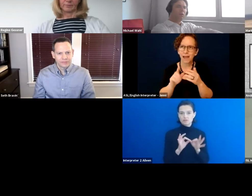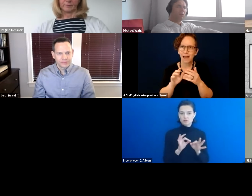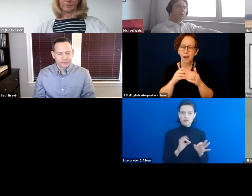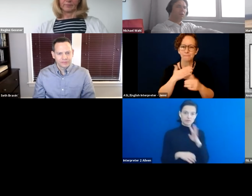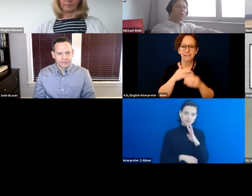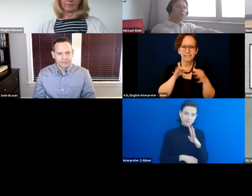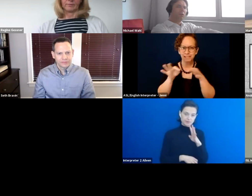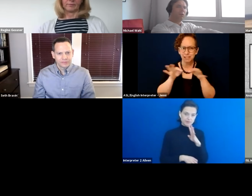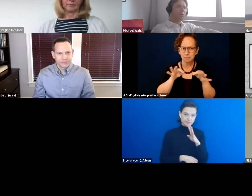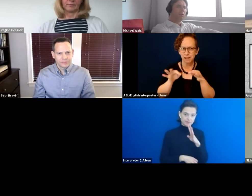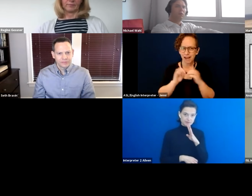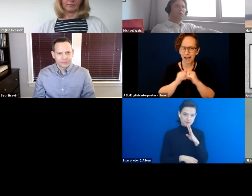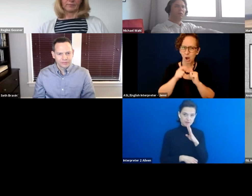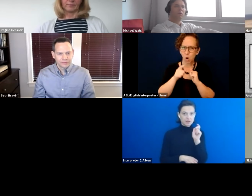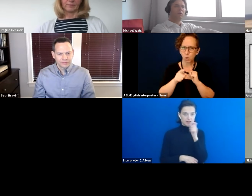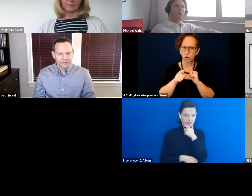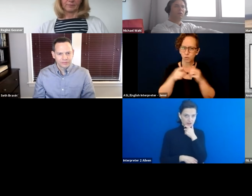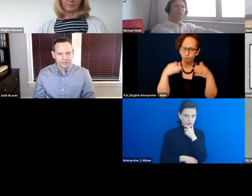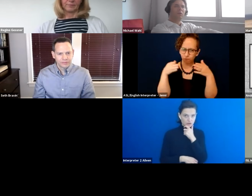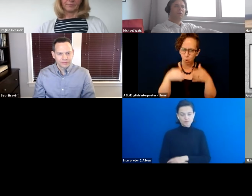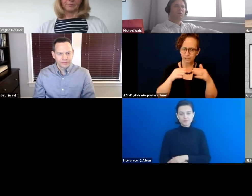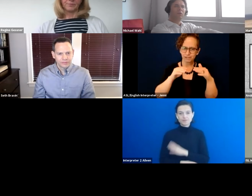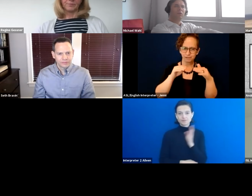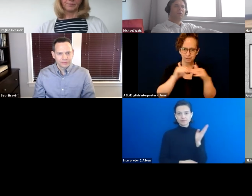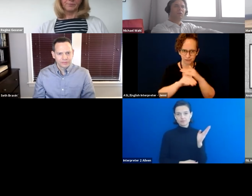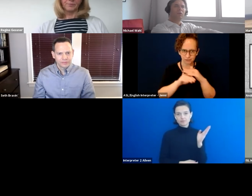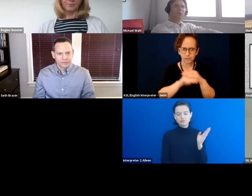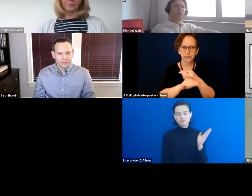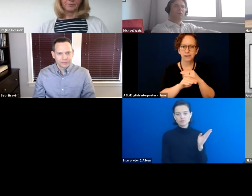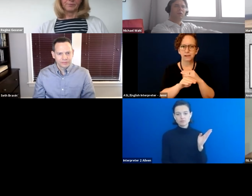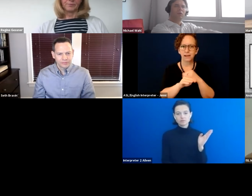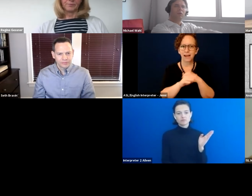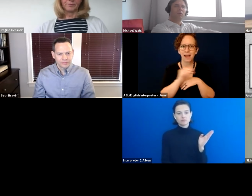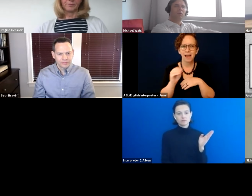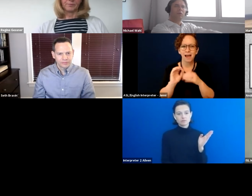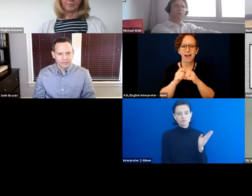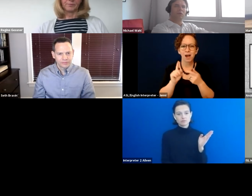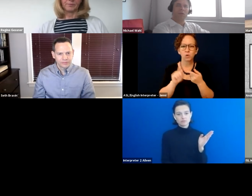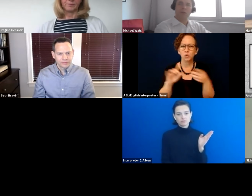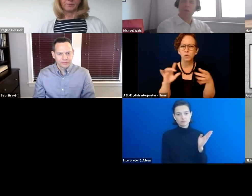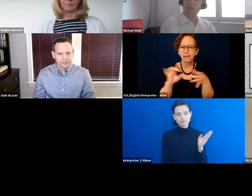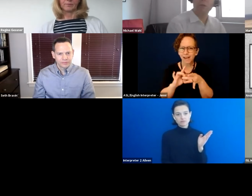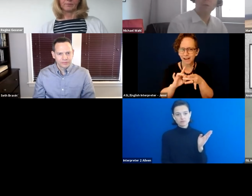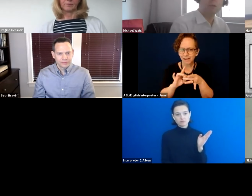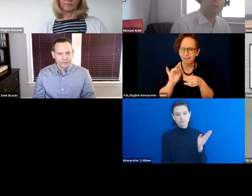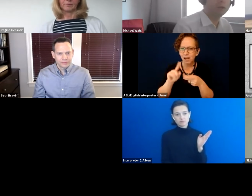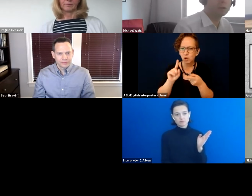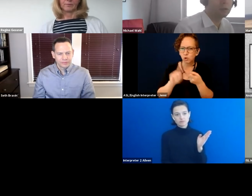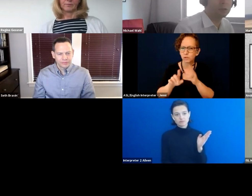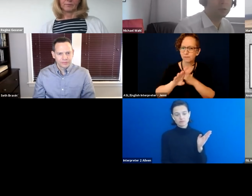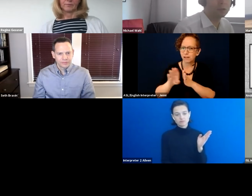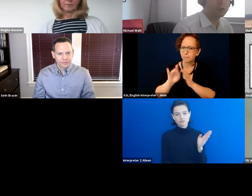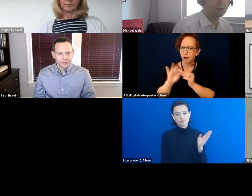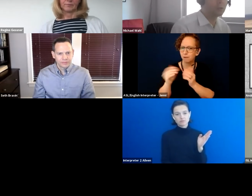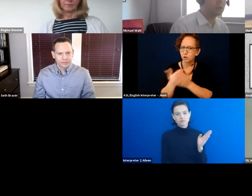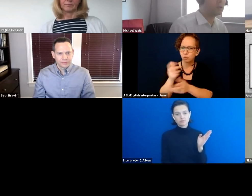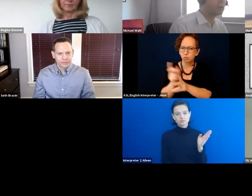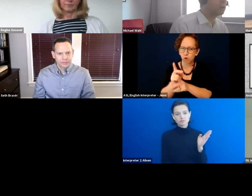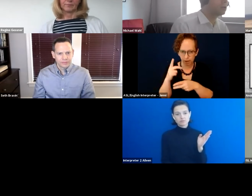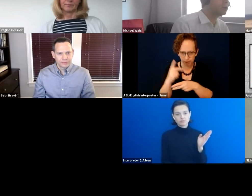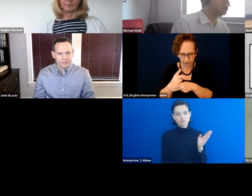Please explain how you focus accessibility and how to connect it to the development of new